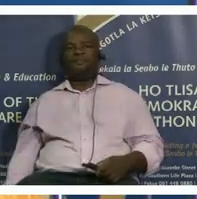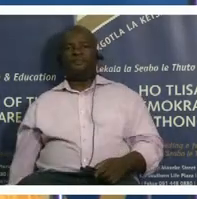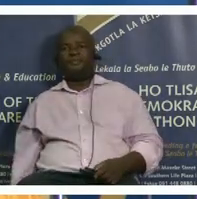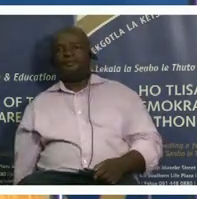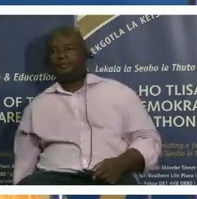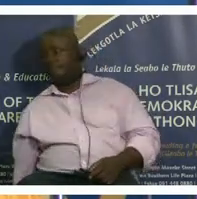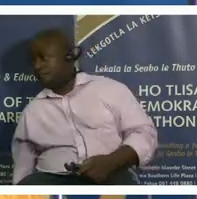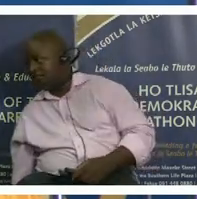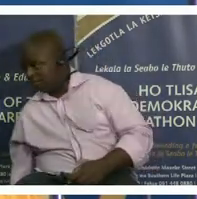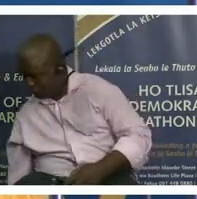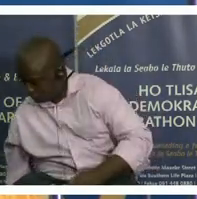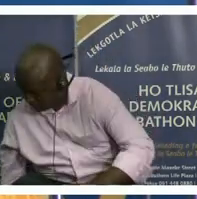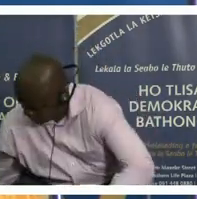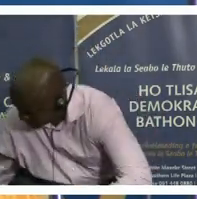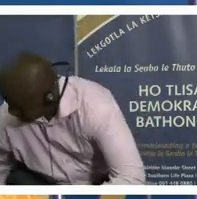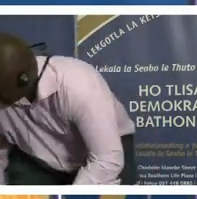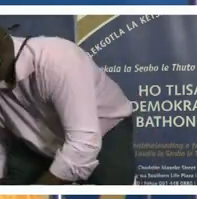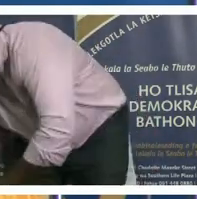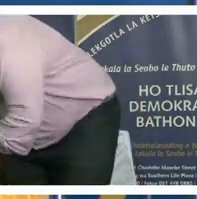a masilo nya.